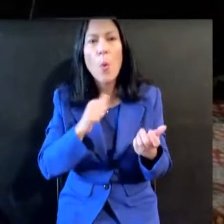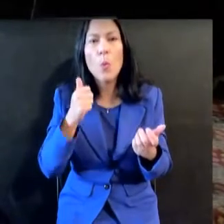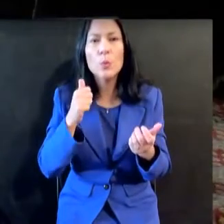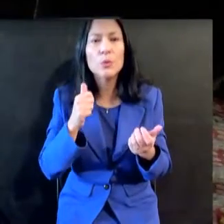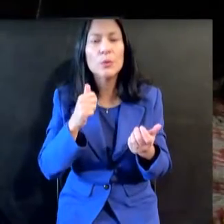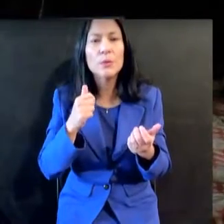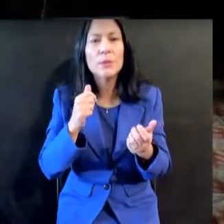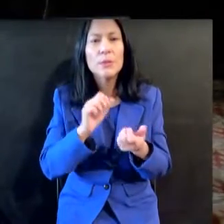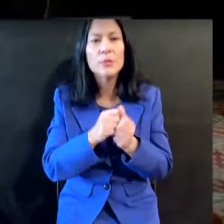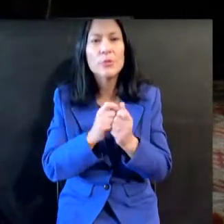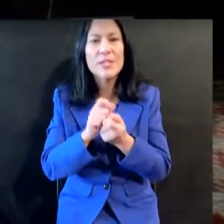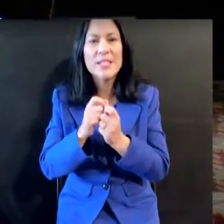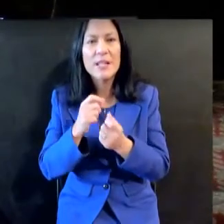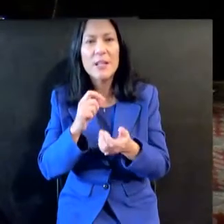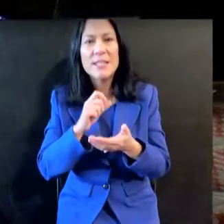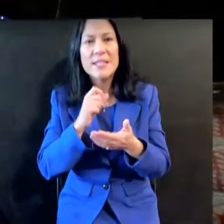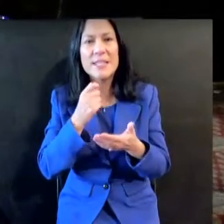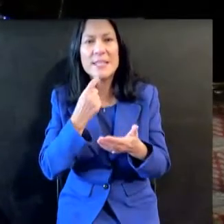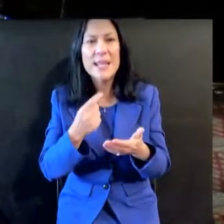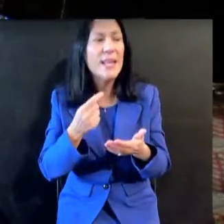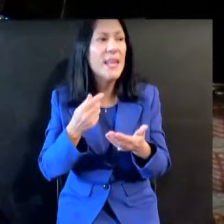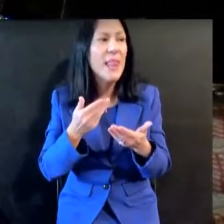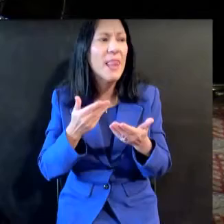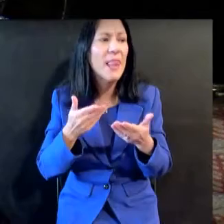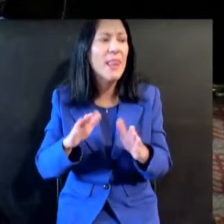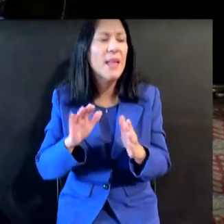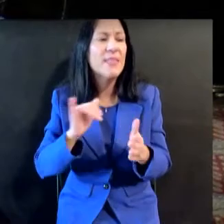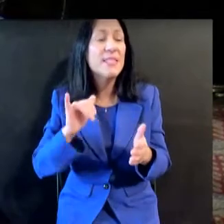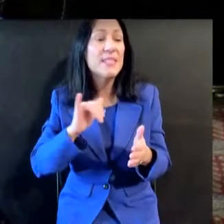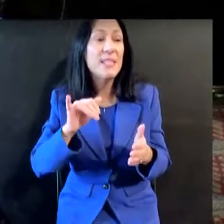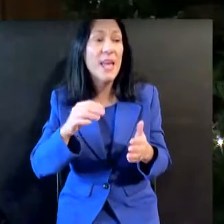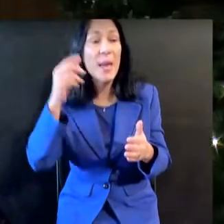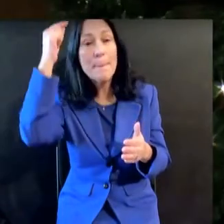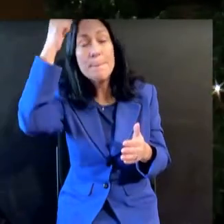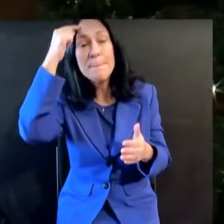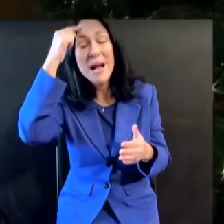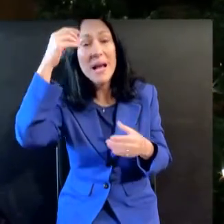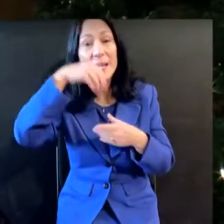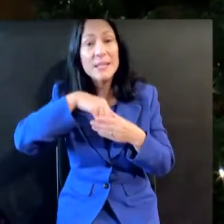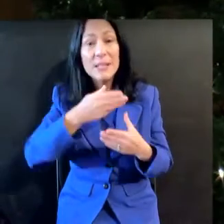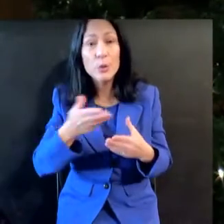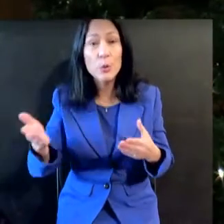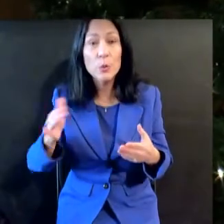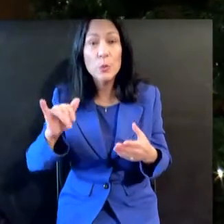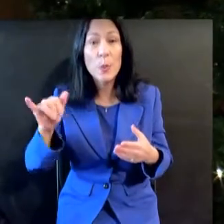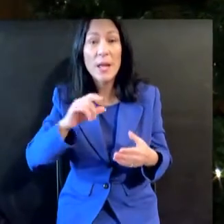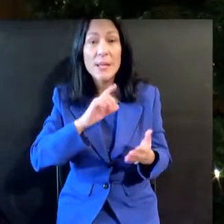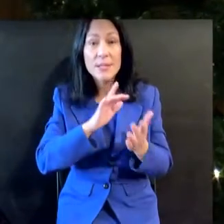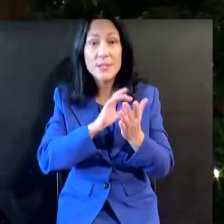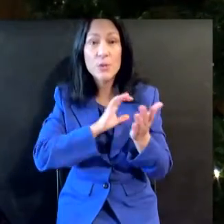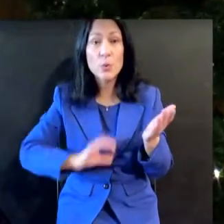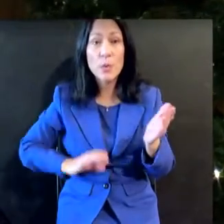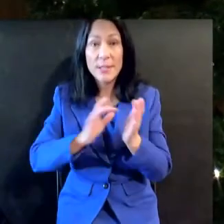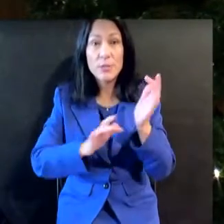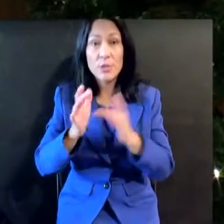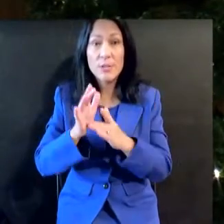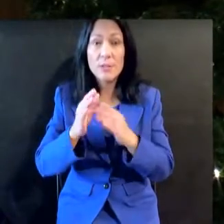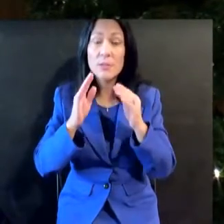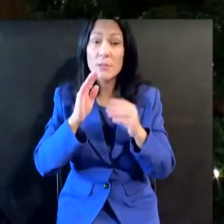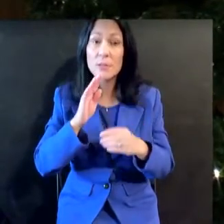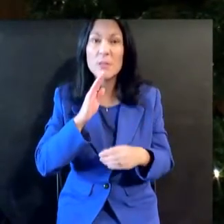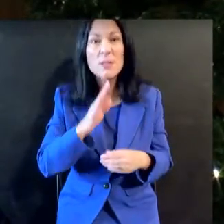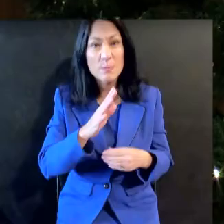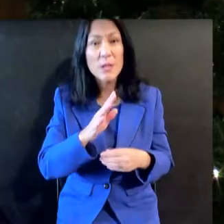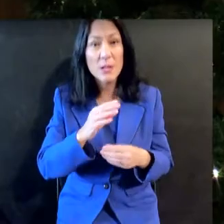the same mind be in you that was in Christ Jesus. And he's speaking to the church, obviously, in